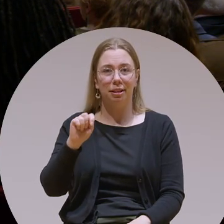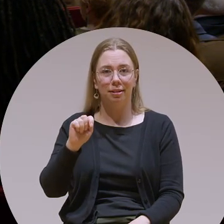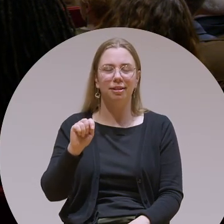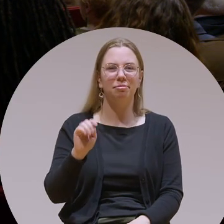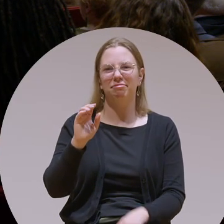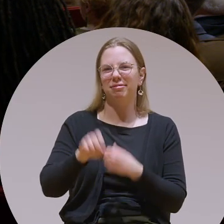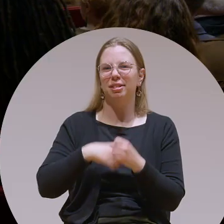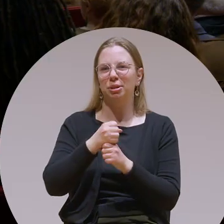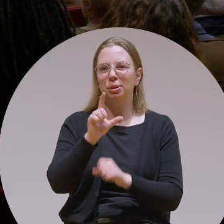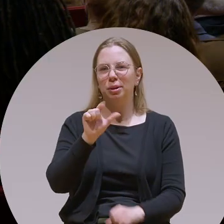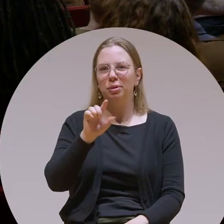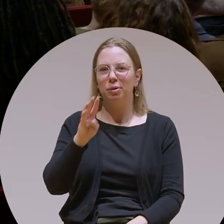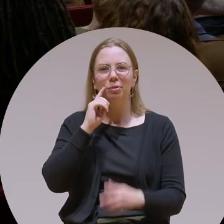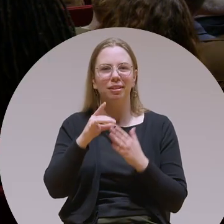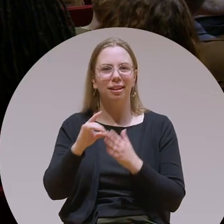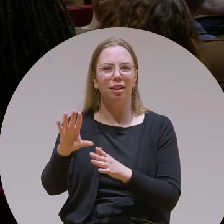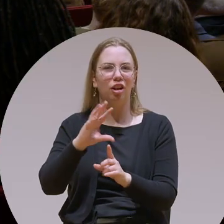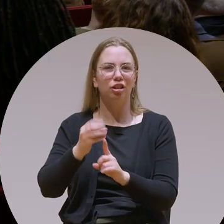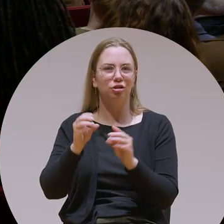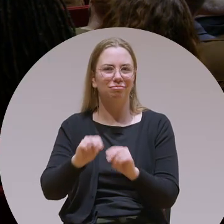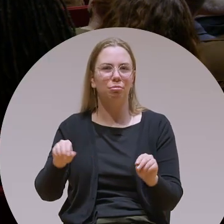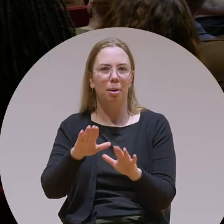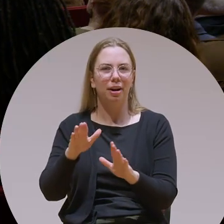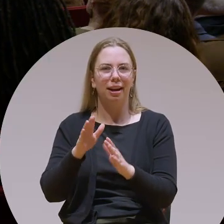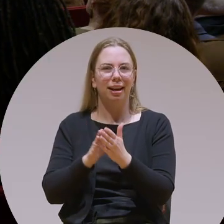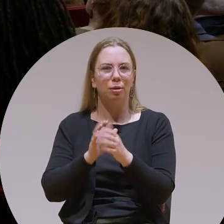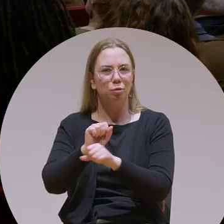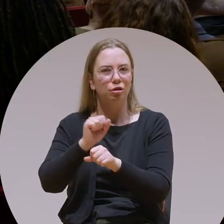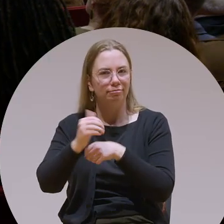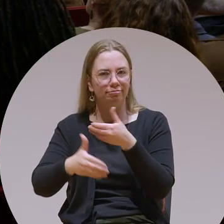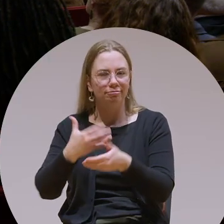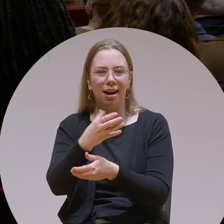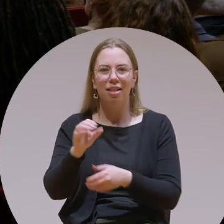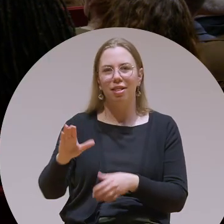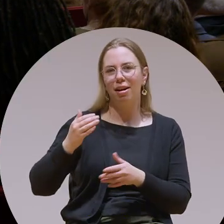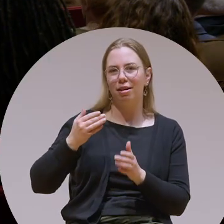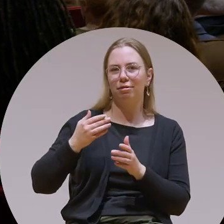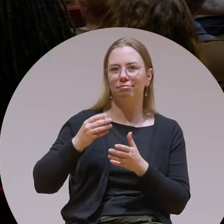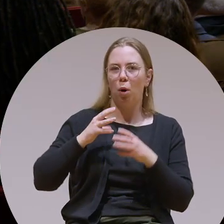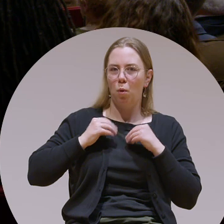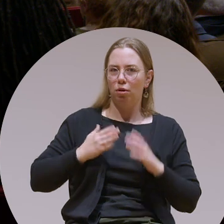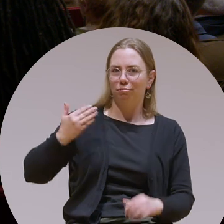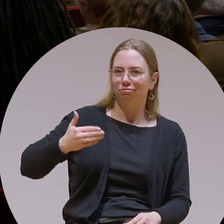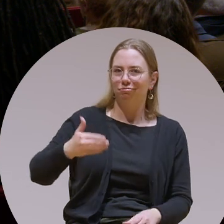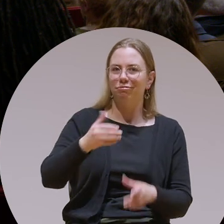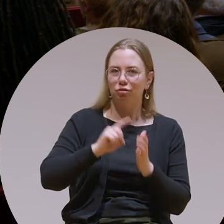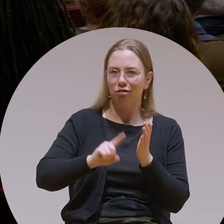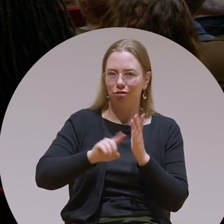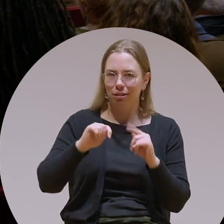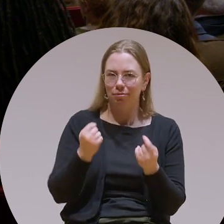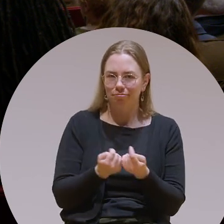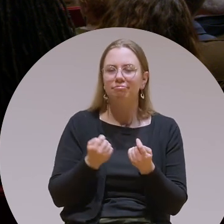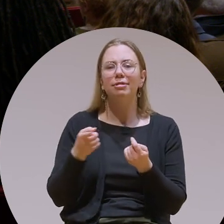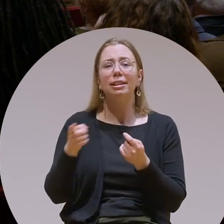2024 to lead the museum's cultural property initiatives and provenance research team. He oversees research efforts on objects in the